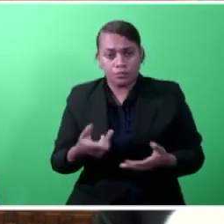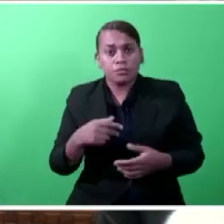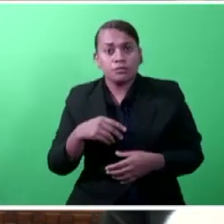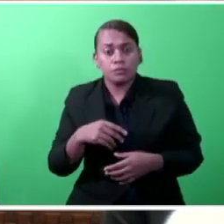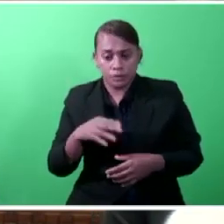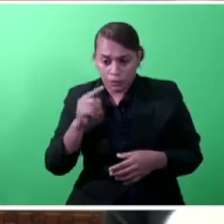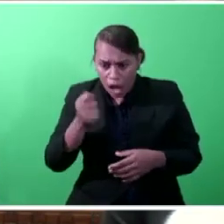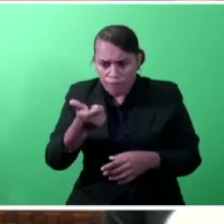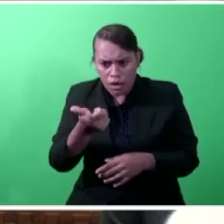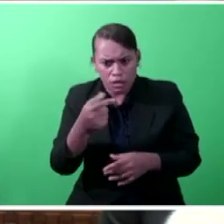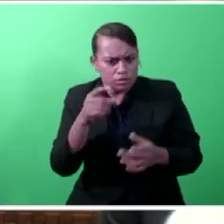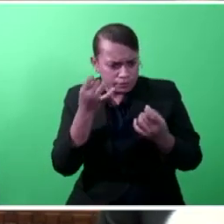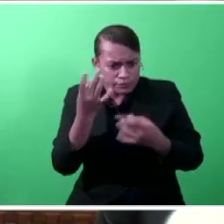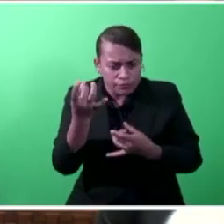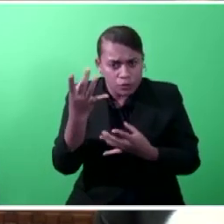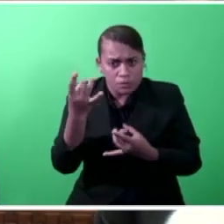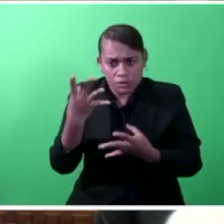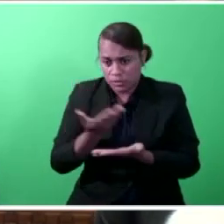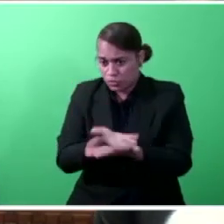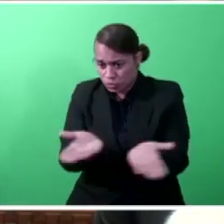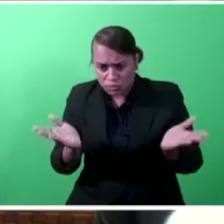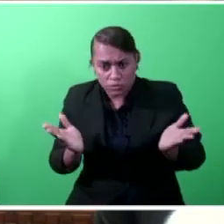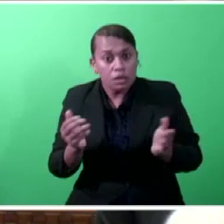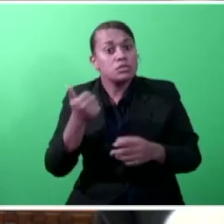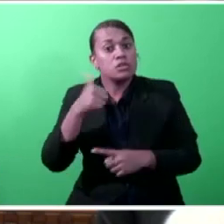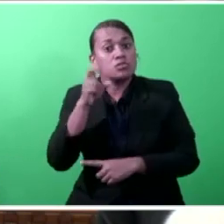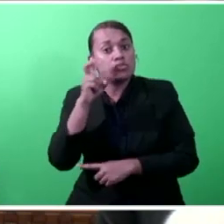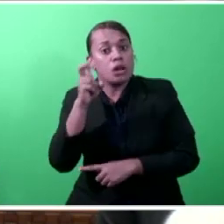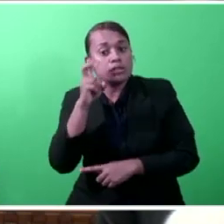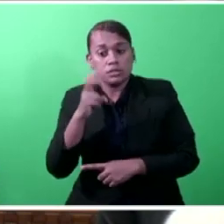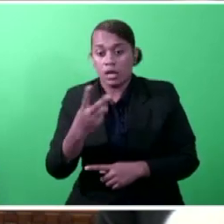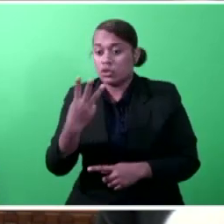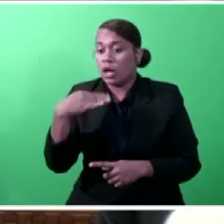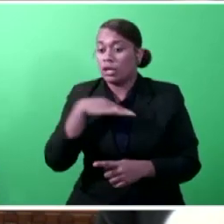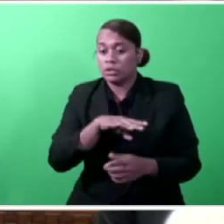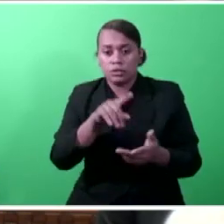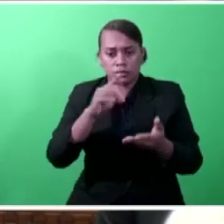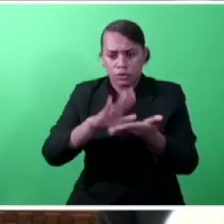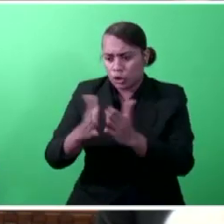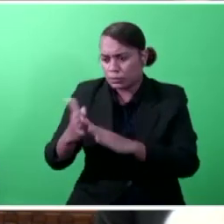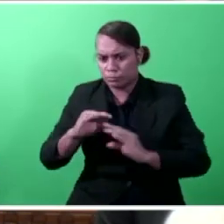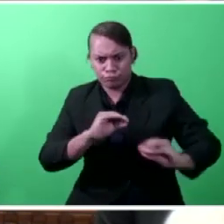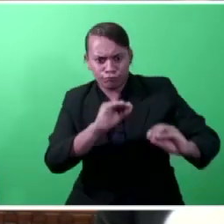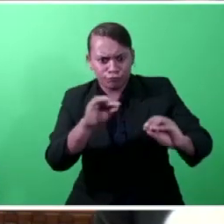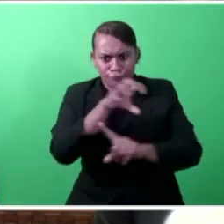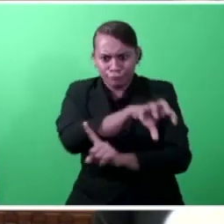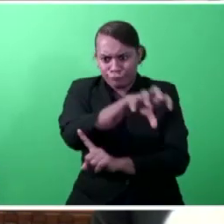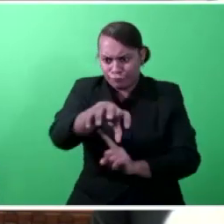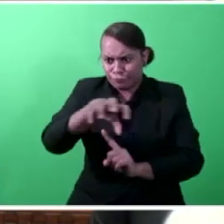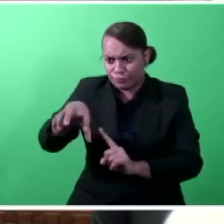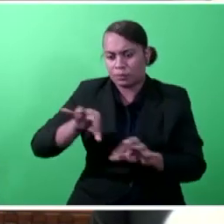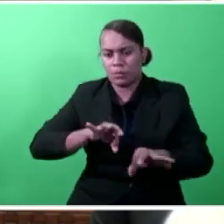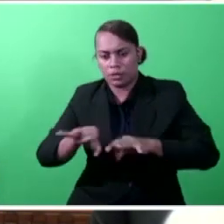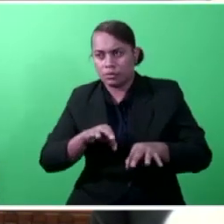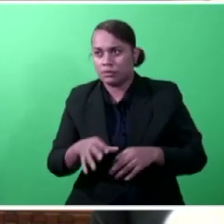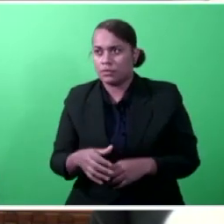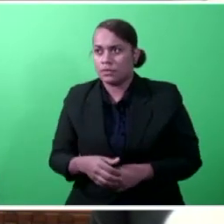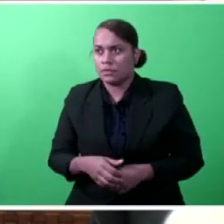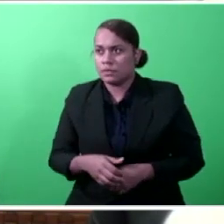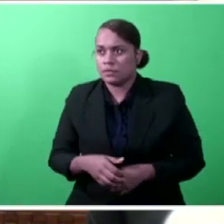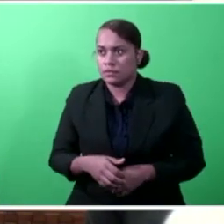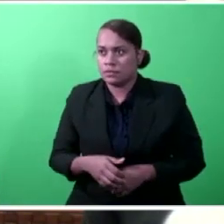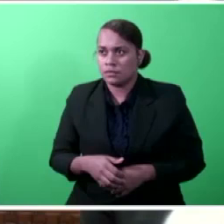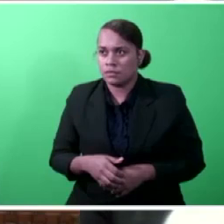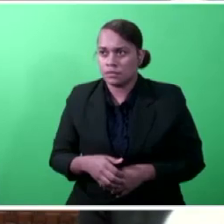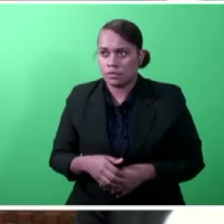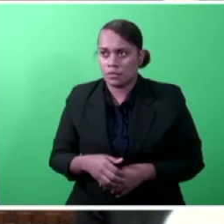disaster risk management training to more than 300 communities, and we plan to continue this work. At peacetime, or when